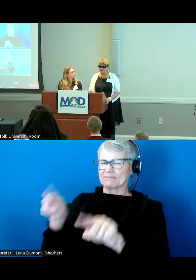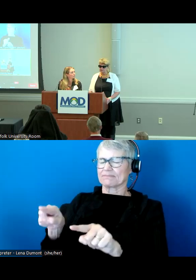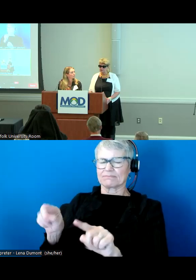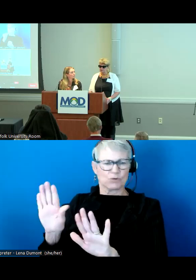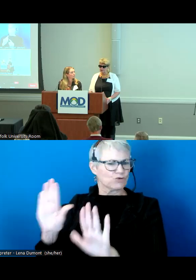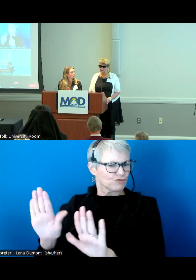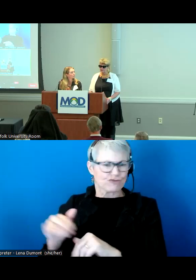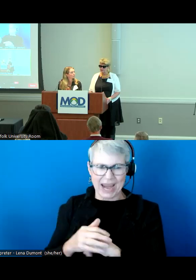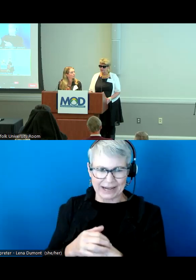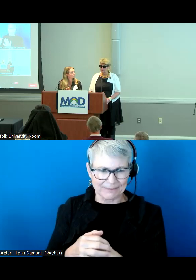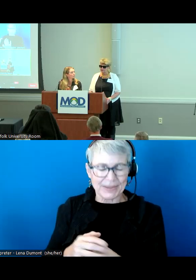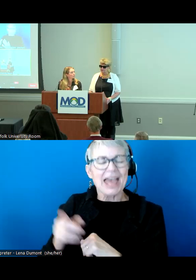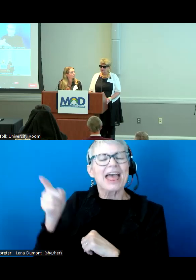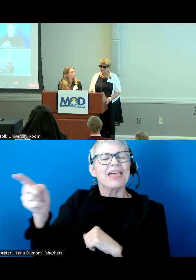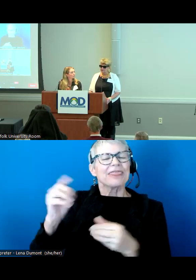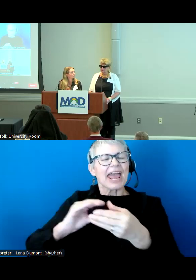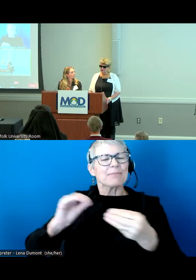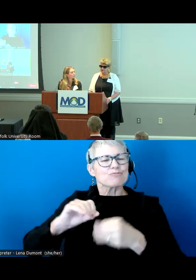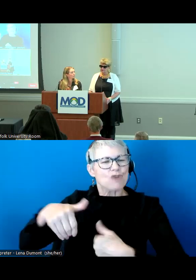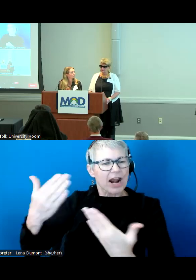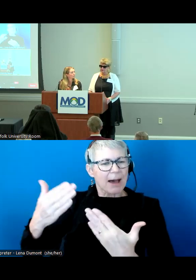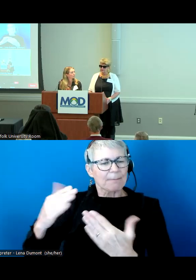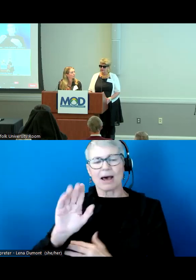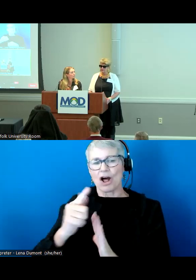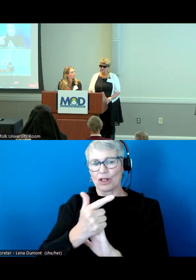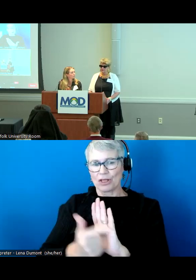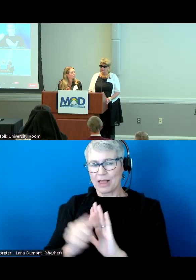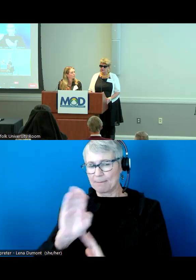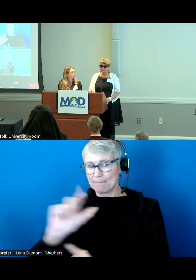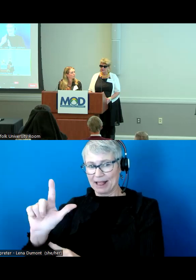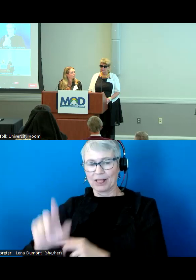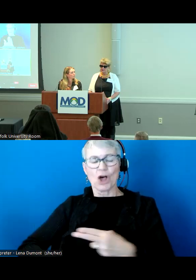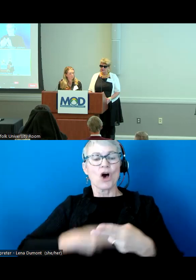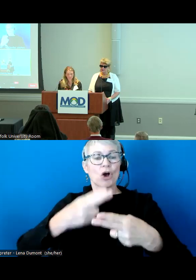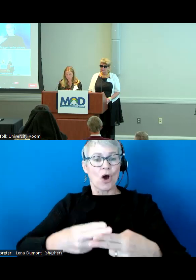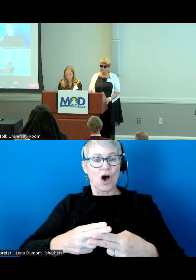the blue envelope bill. And for any of you that aren't familiar with that,